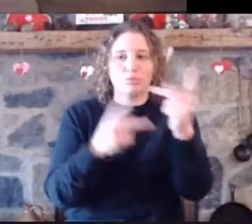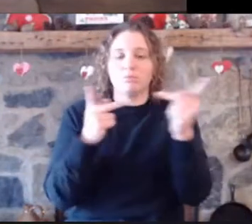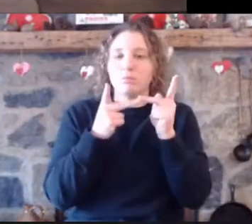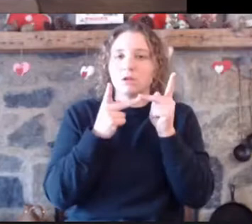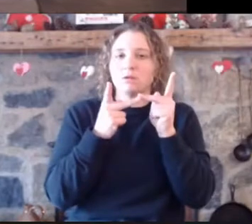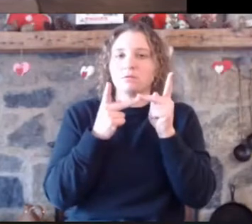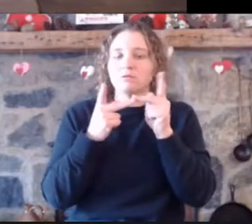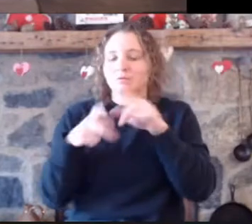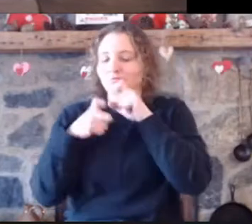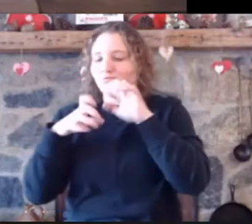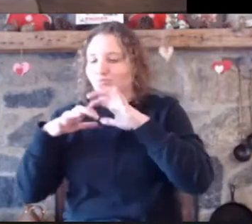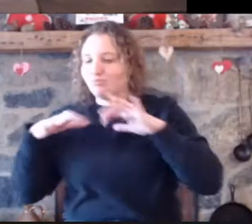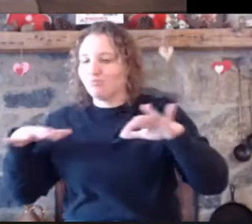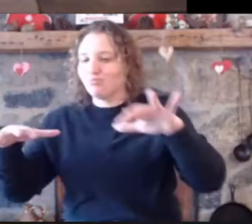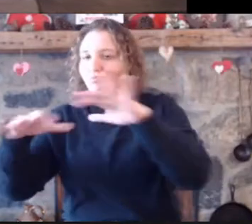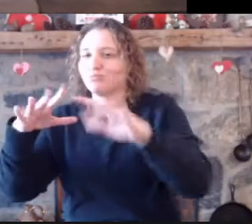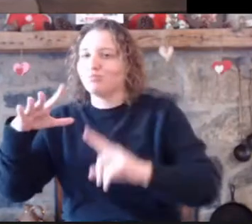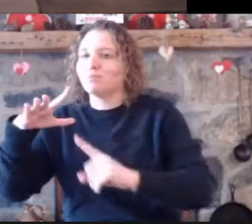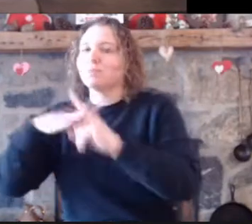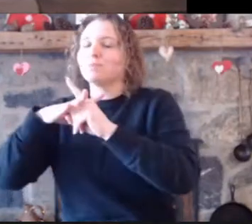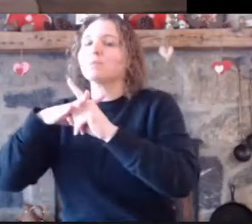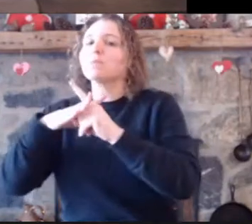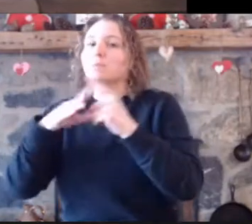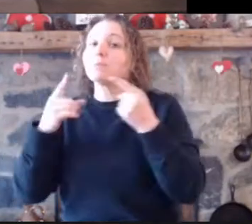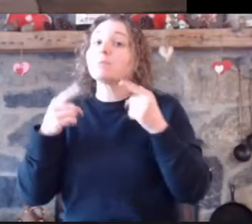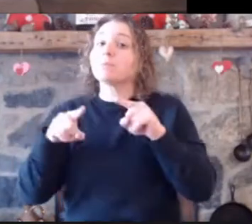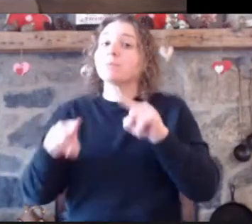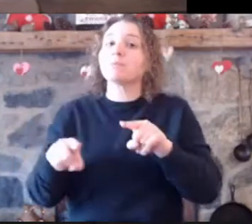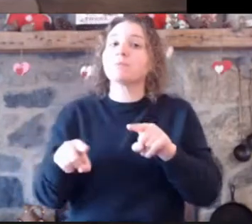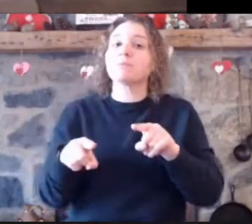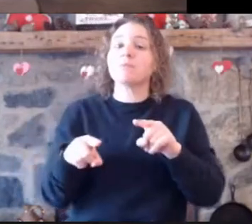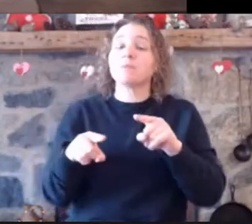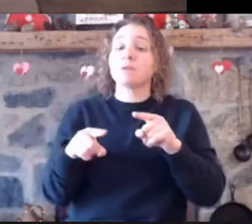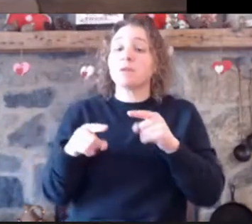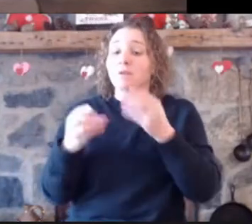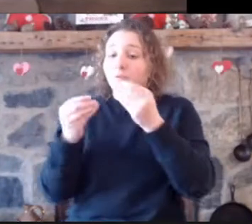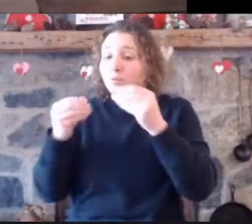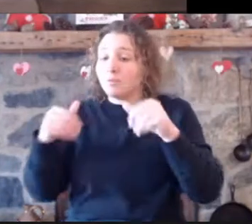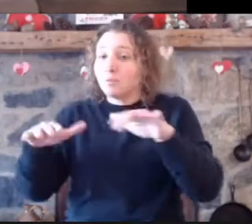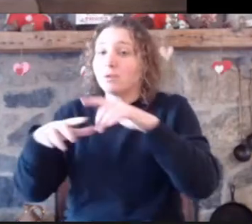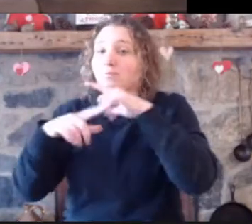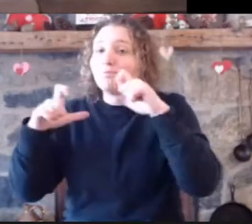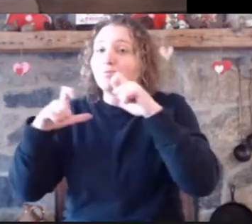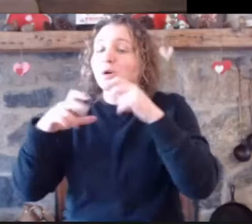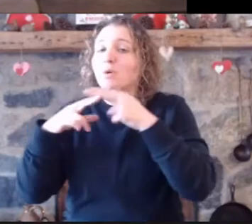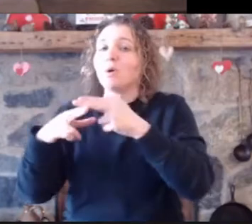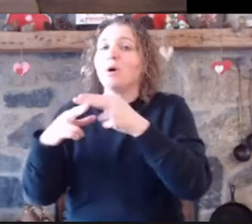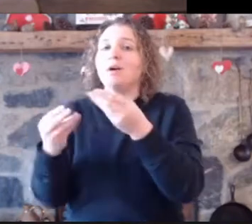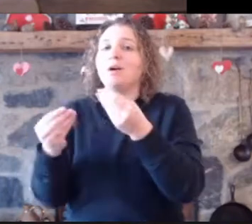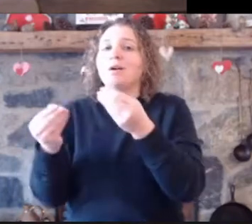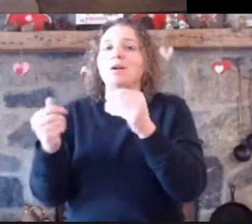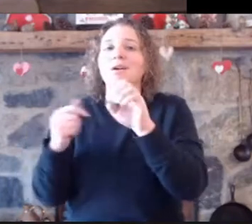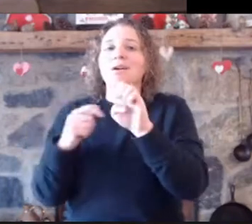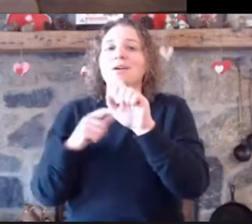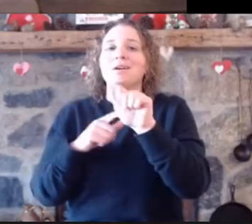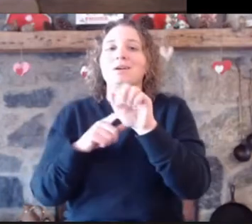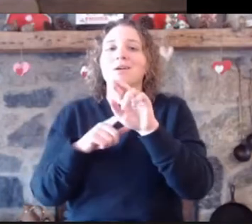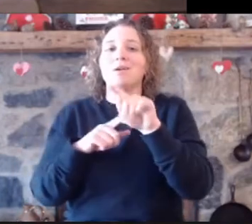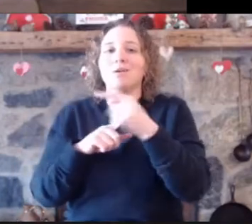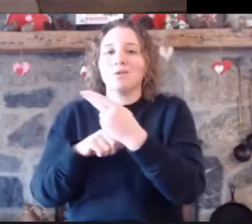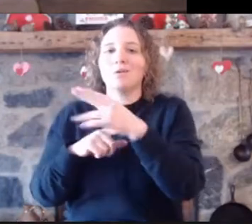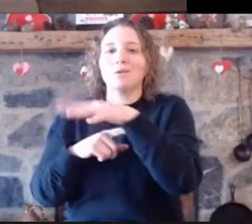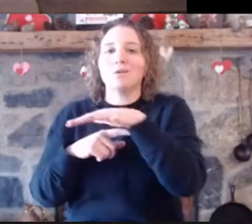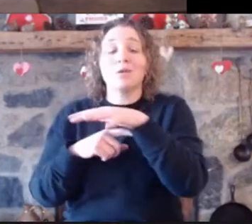dry land appear," and it was so. And God called the dry land earth, and the gathering together of the waters he called